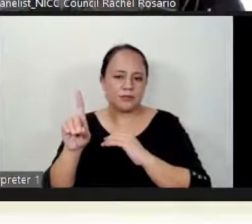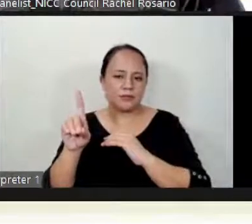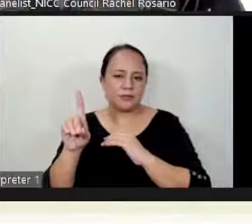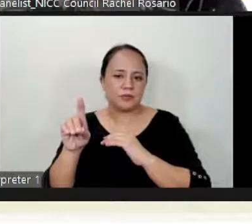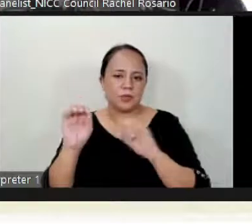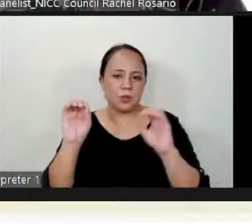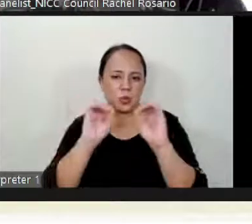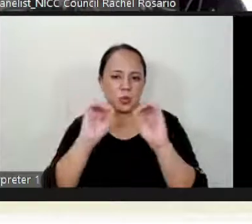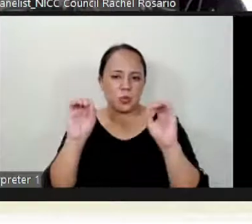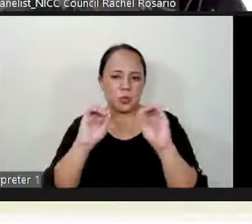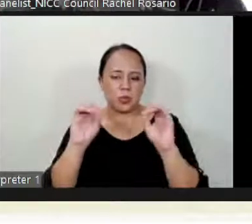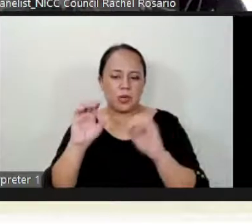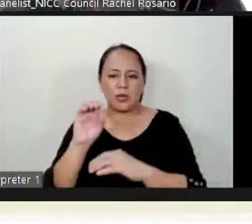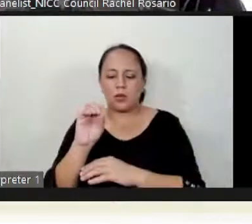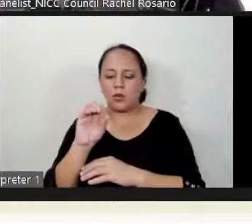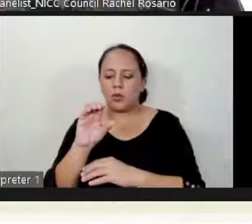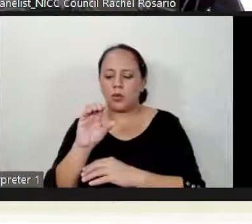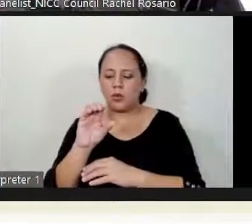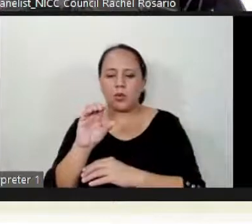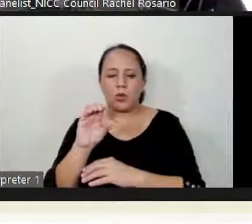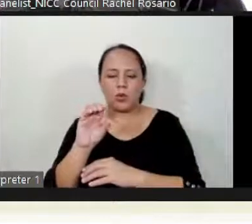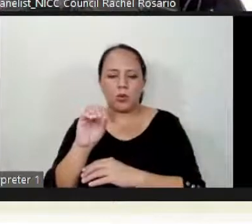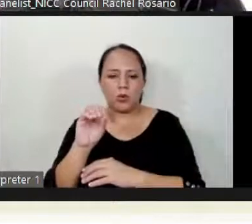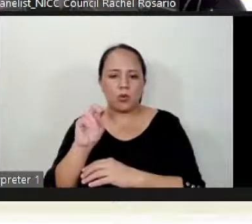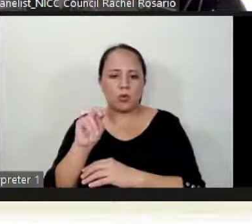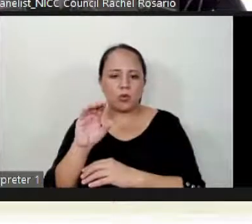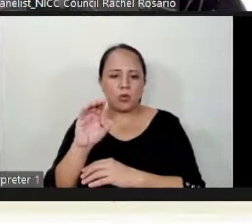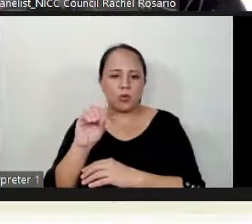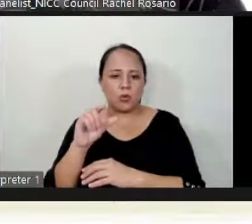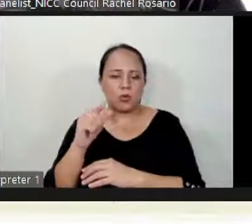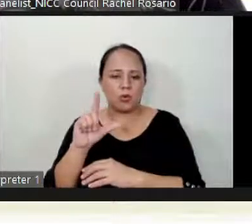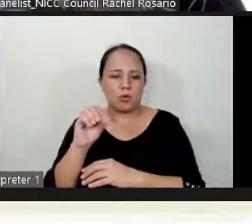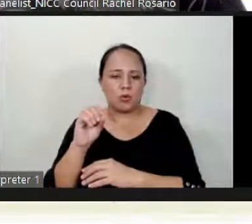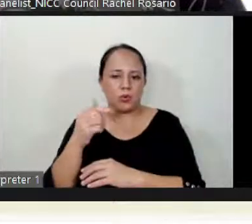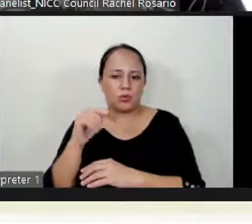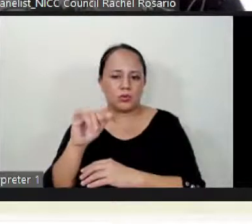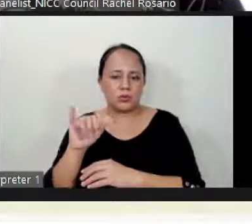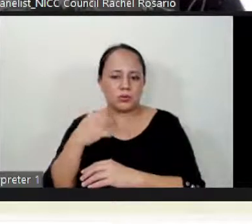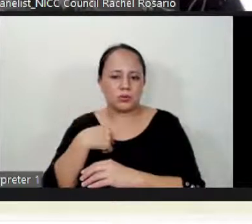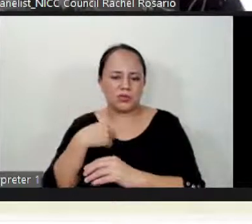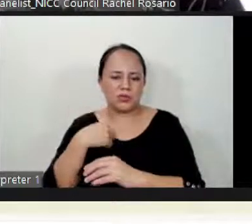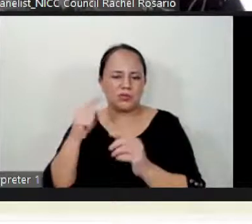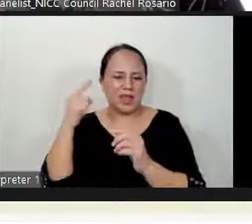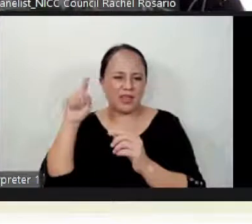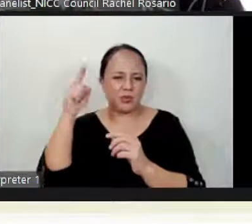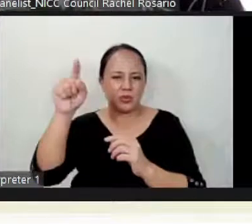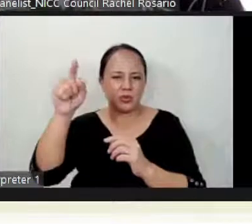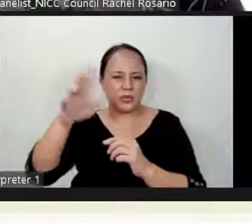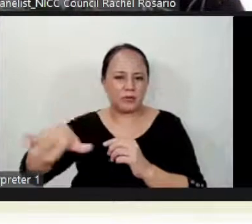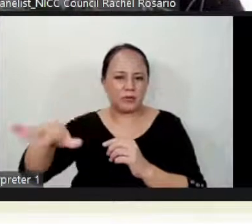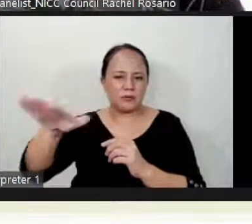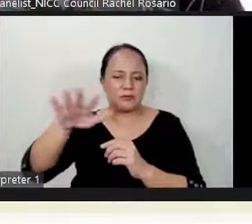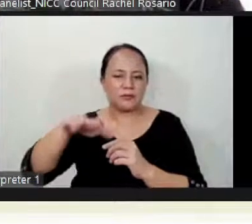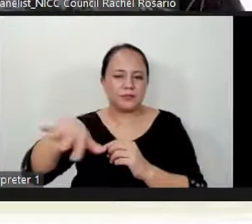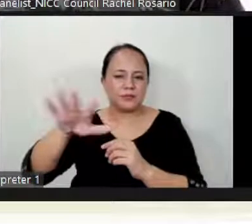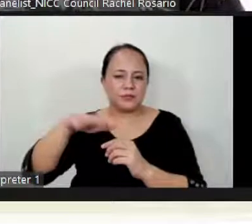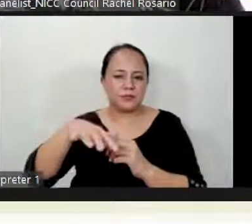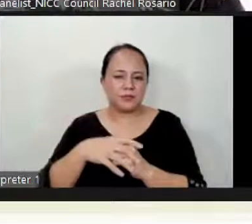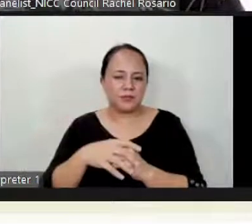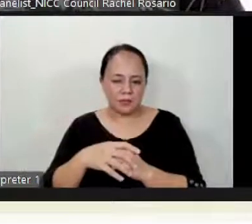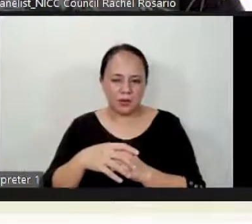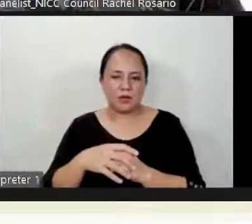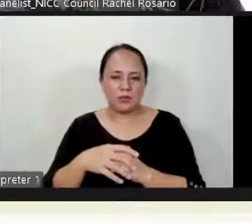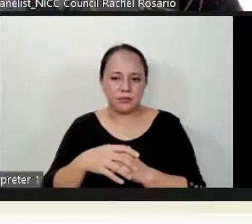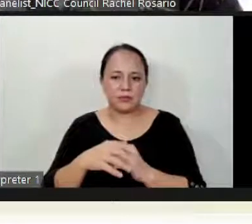not have oncologists and are in geographically isolated and disadvantaged